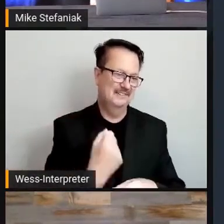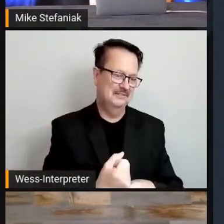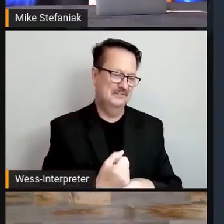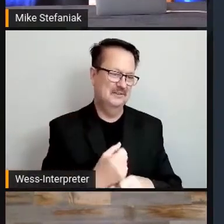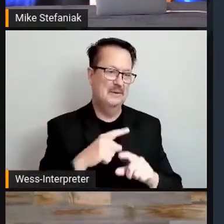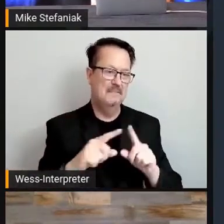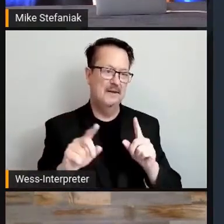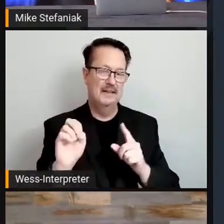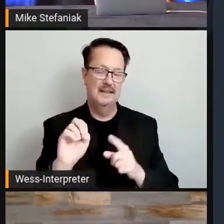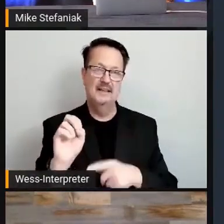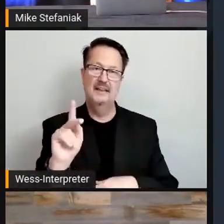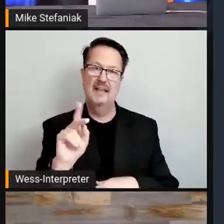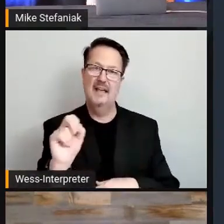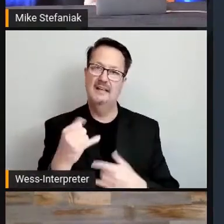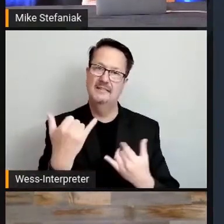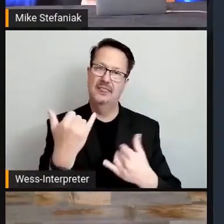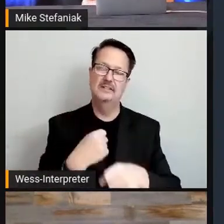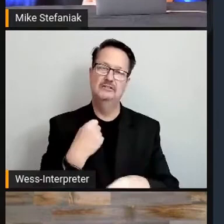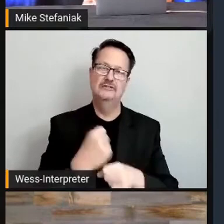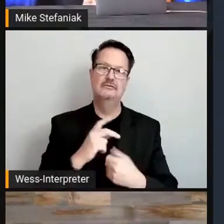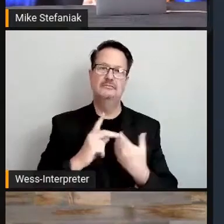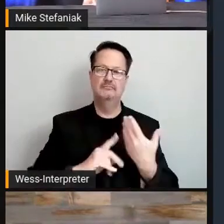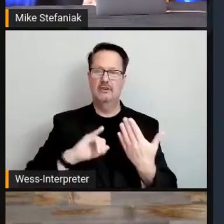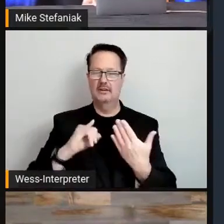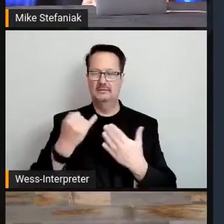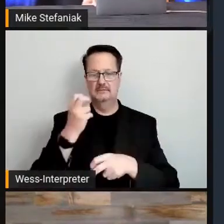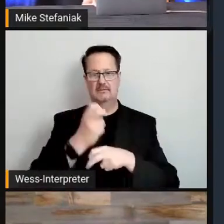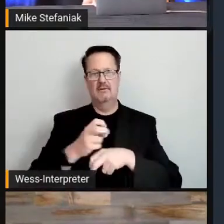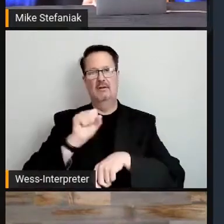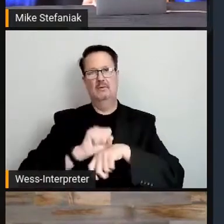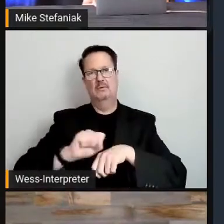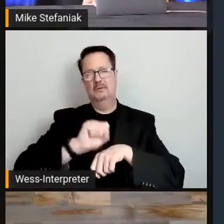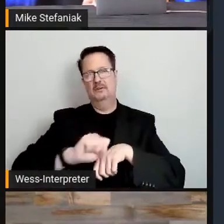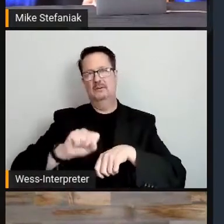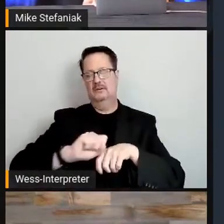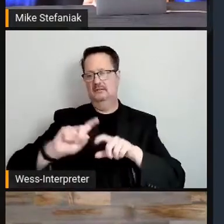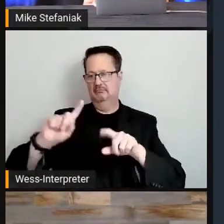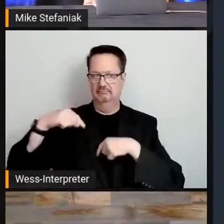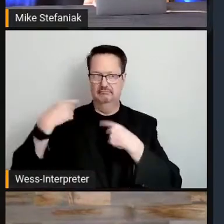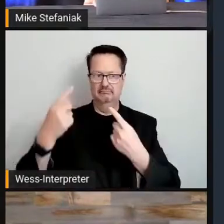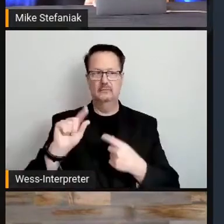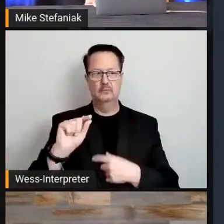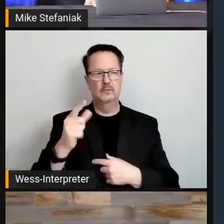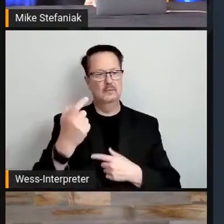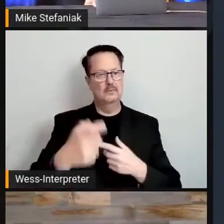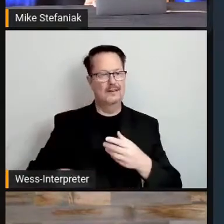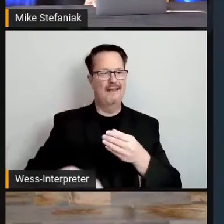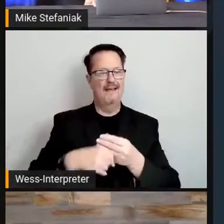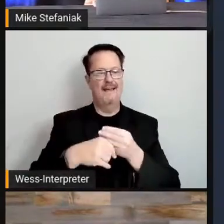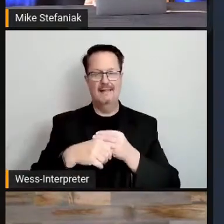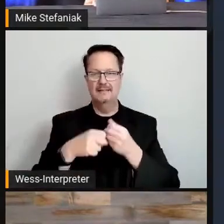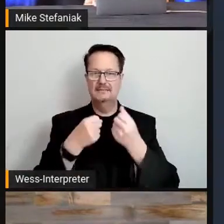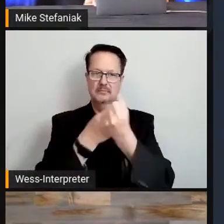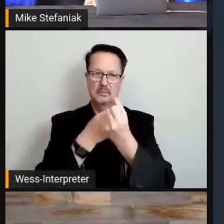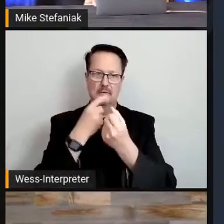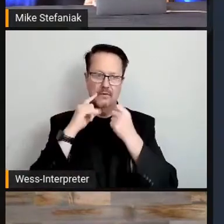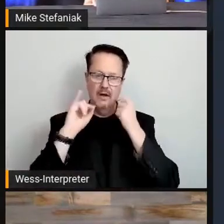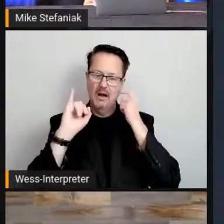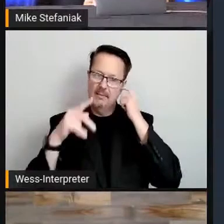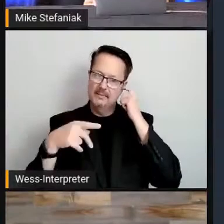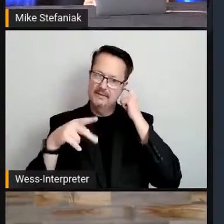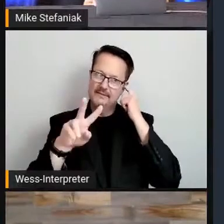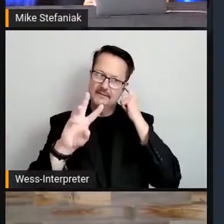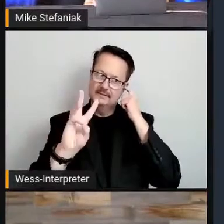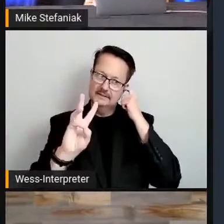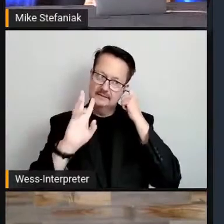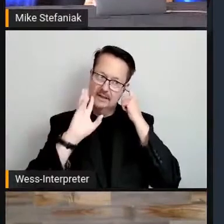at EKS, it's this year's project. We've been hard at work throughout 2021 on adding support for IPv6, and we'll show